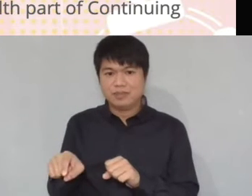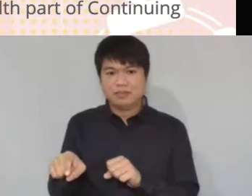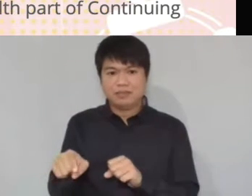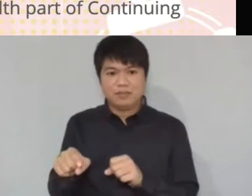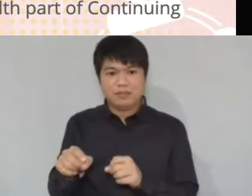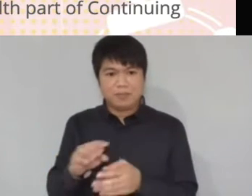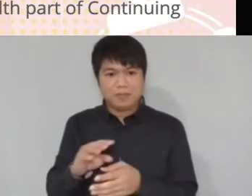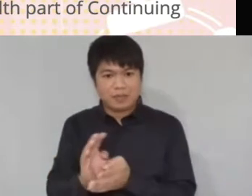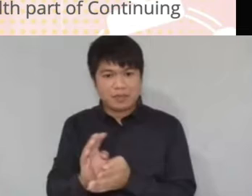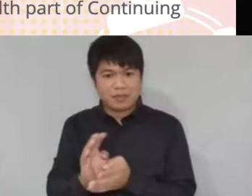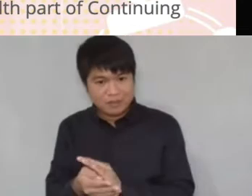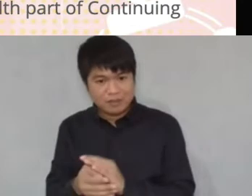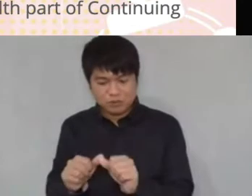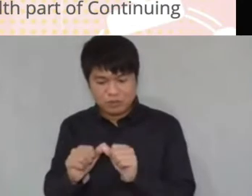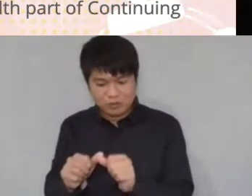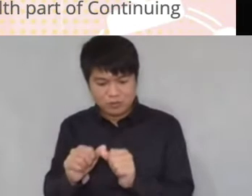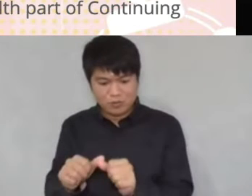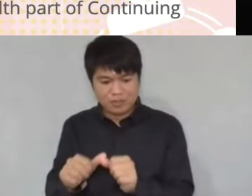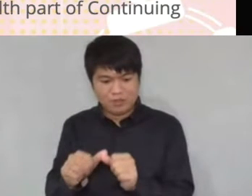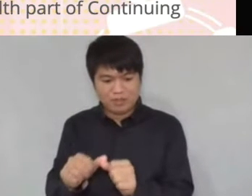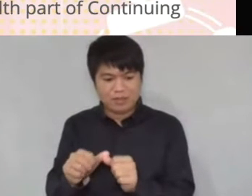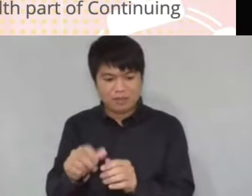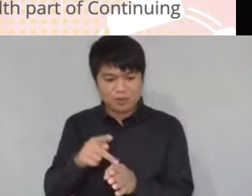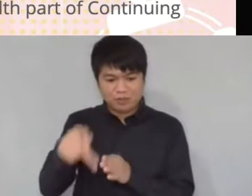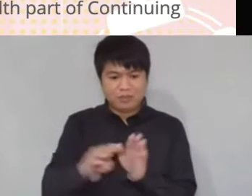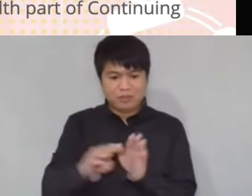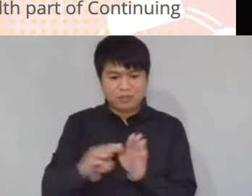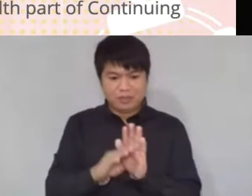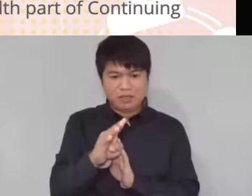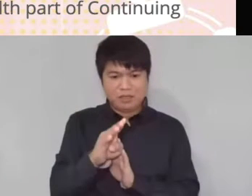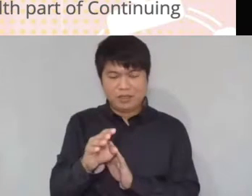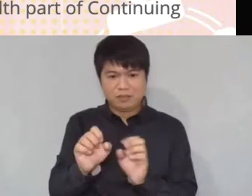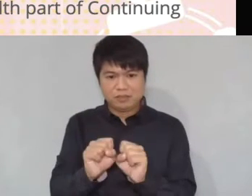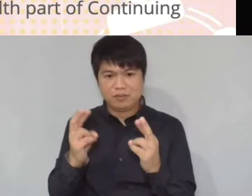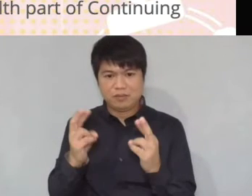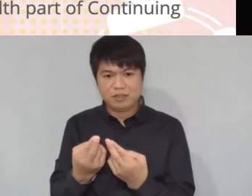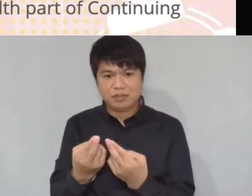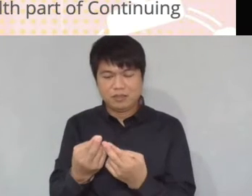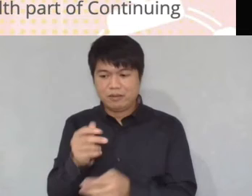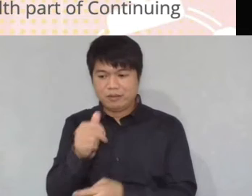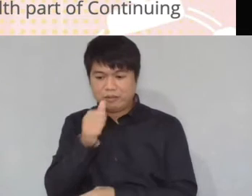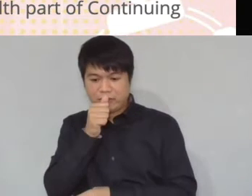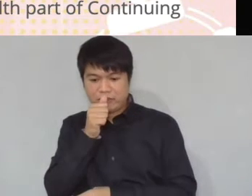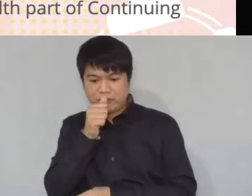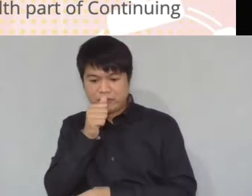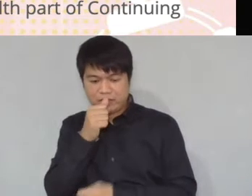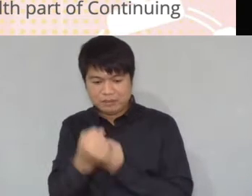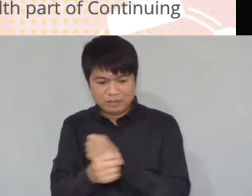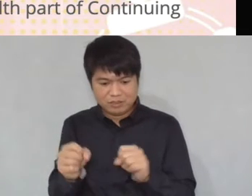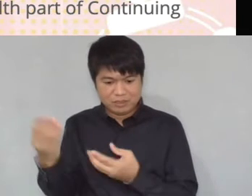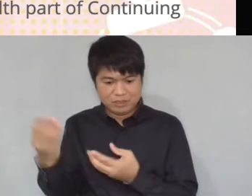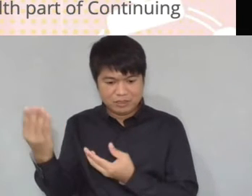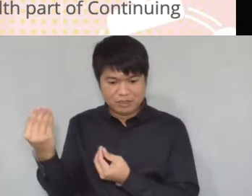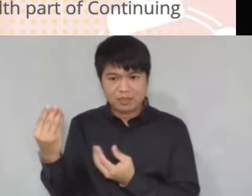of continuing professional development activities. And definitely the inclusion of data privacy, security, and patient safety in